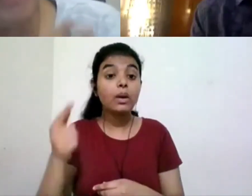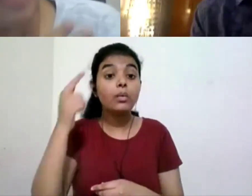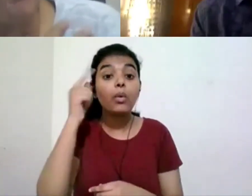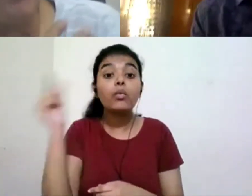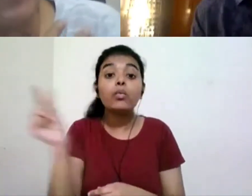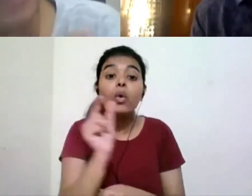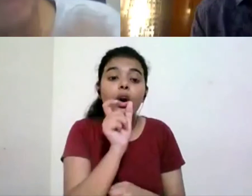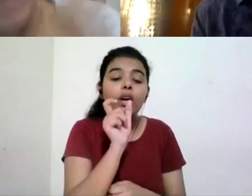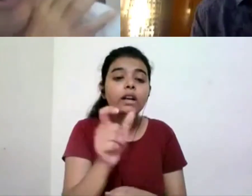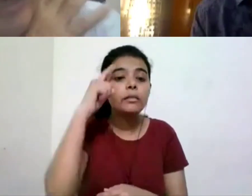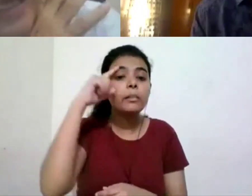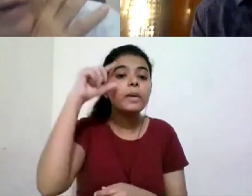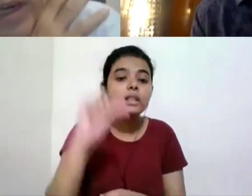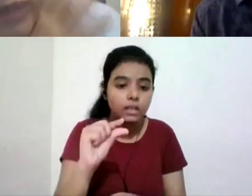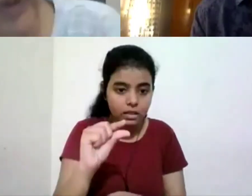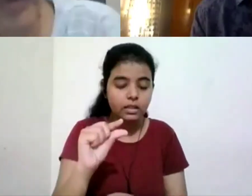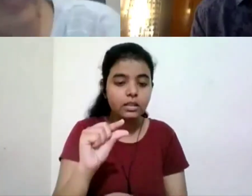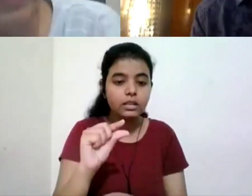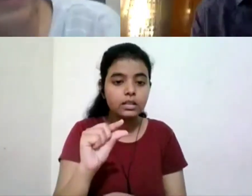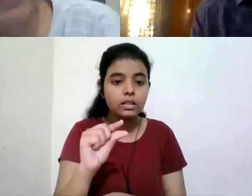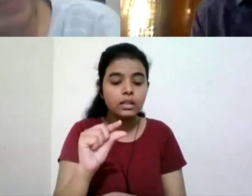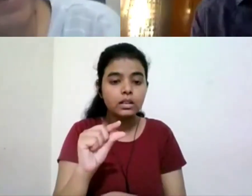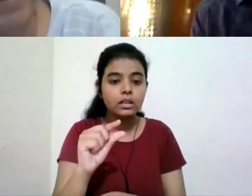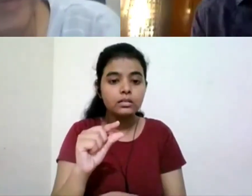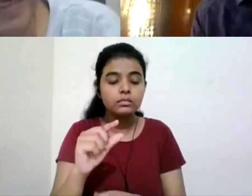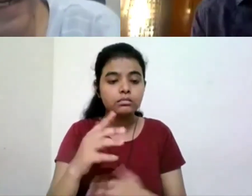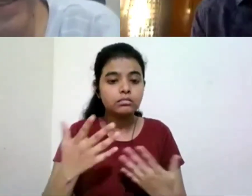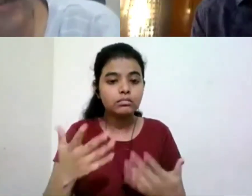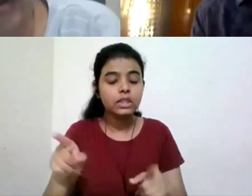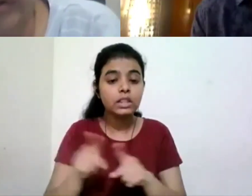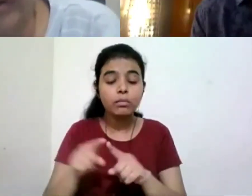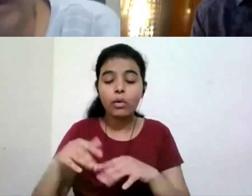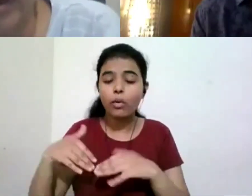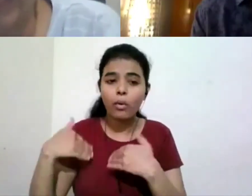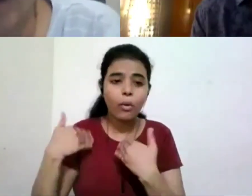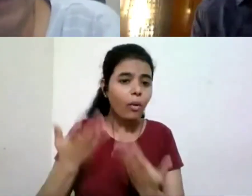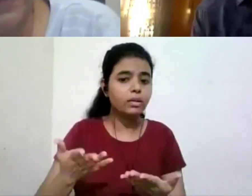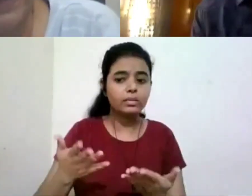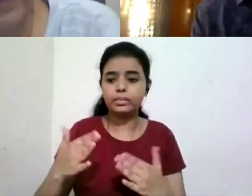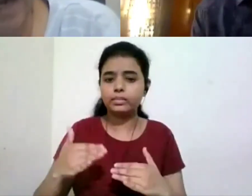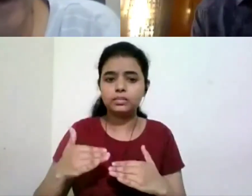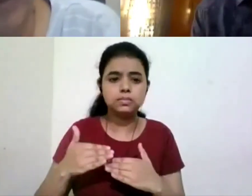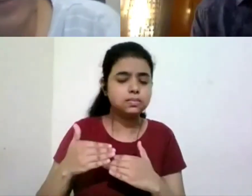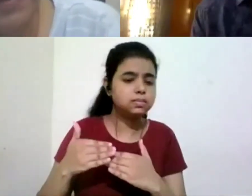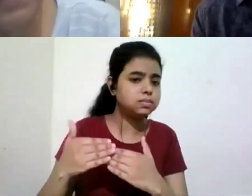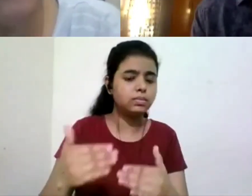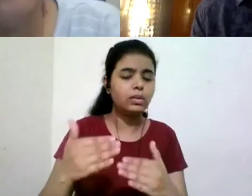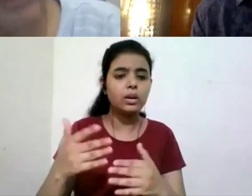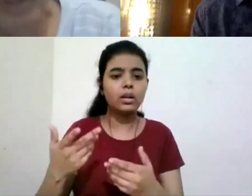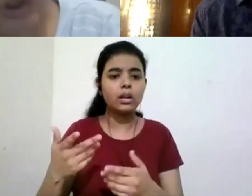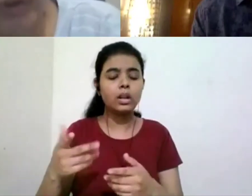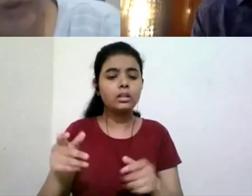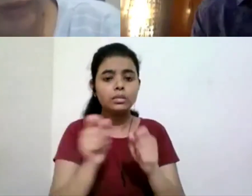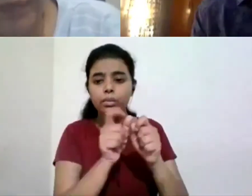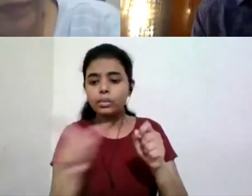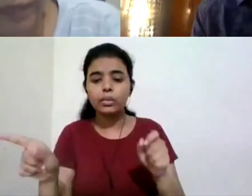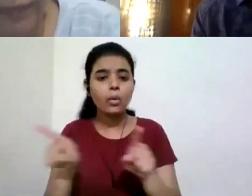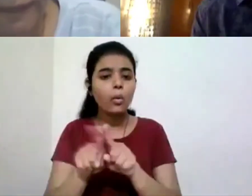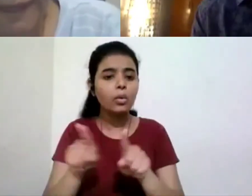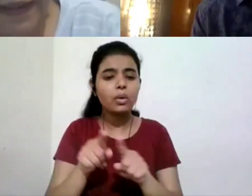retardation, they have actually reproduced the entire declaration for mentally retarded persons in the